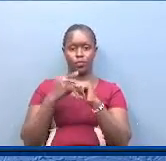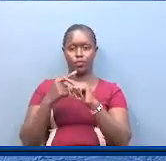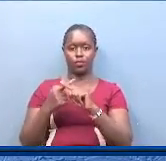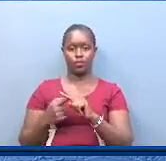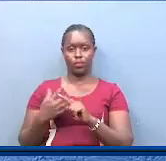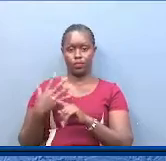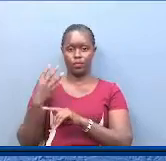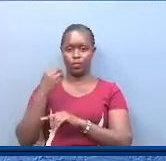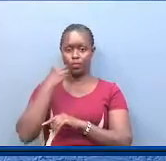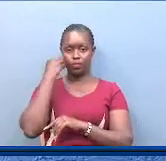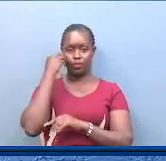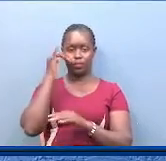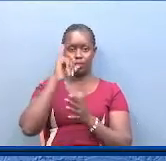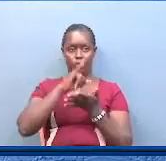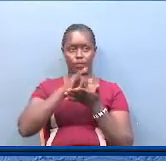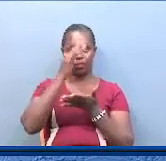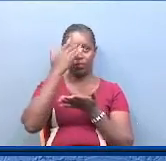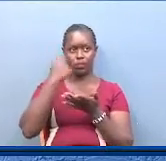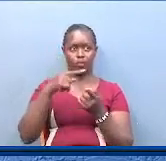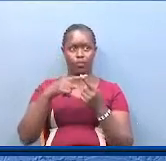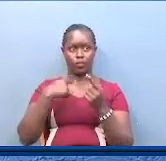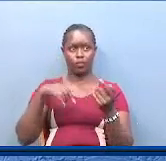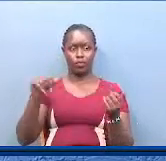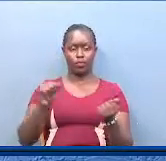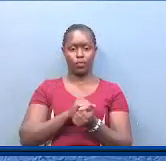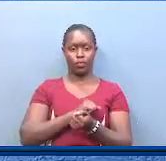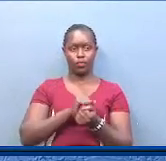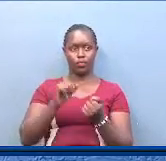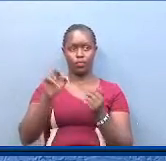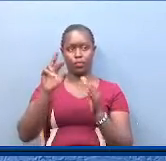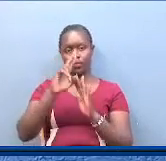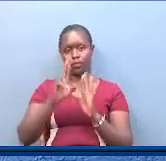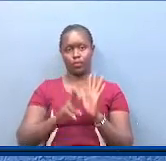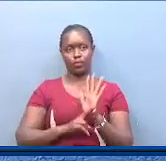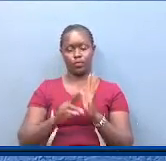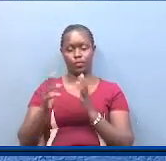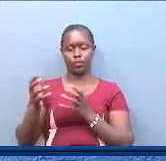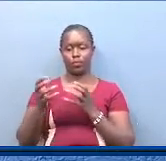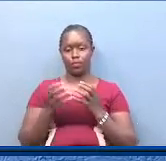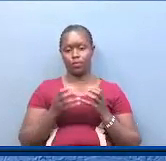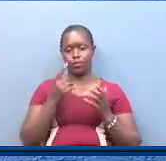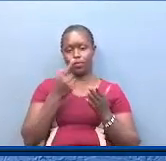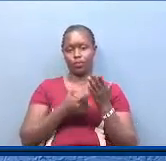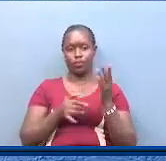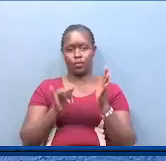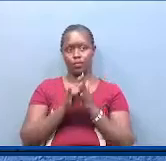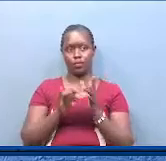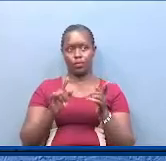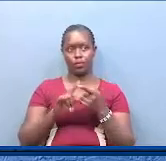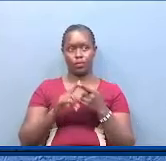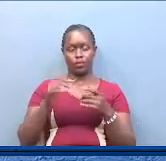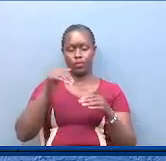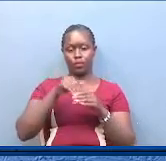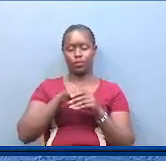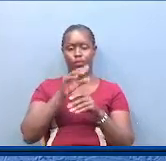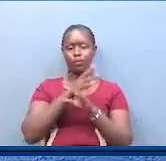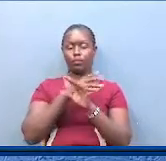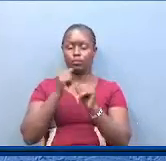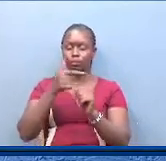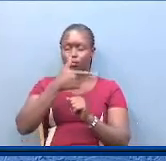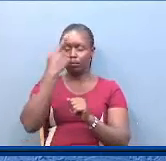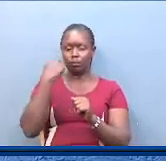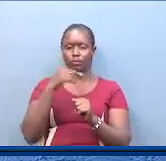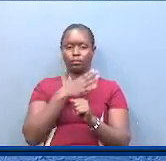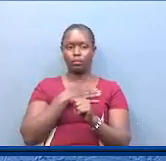home. And that's the reason why they wanted to disabolish that through BBI and bring an eternal presidency, because they're used